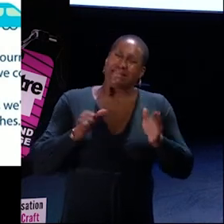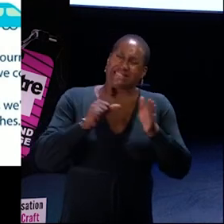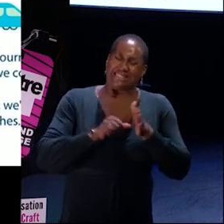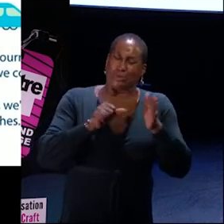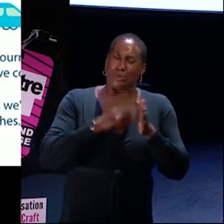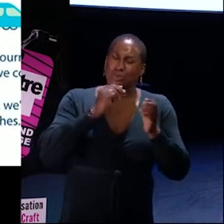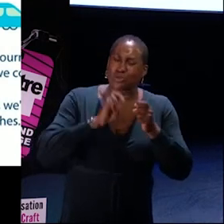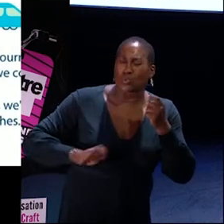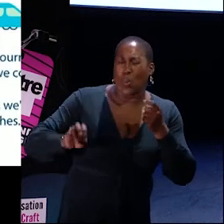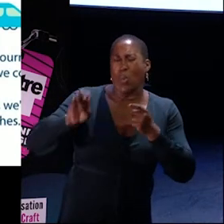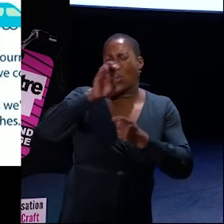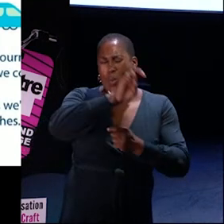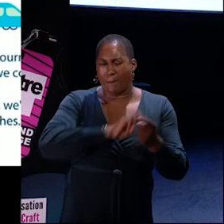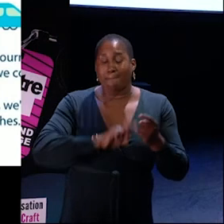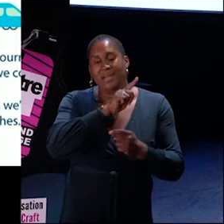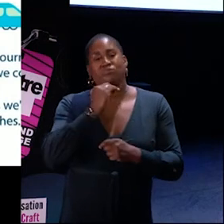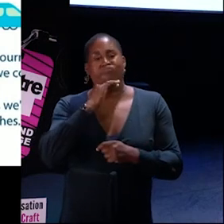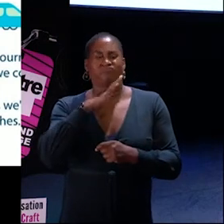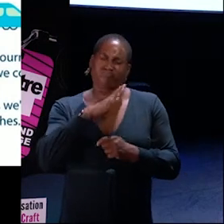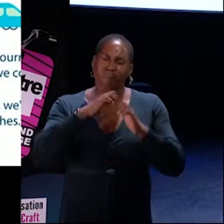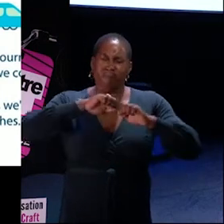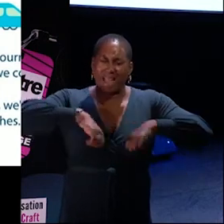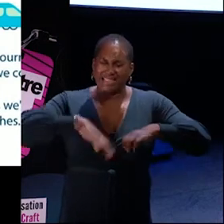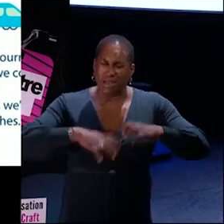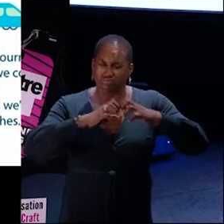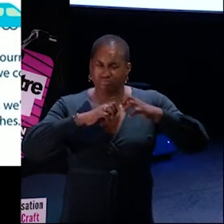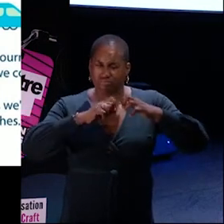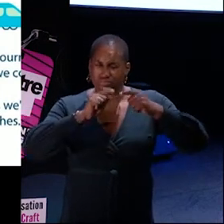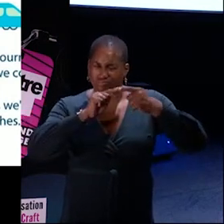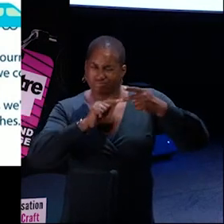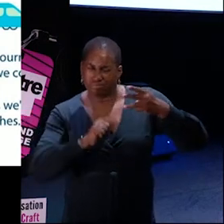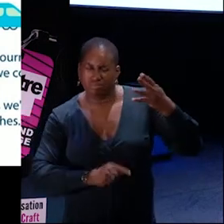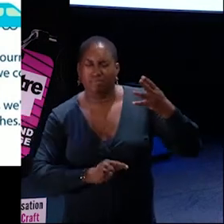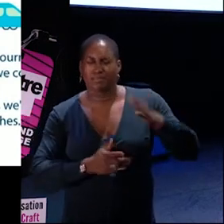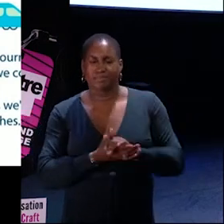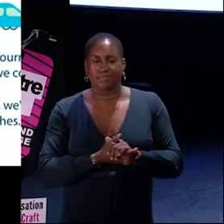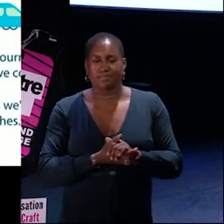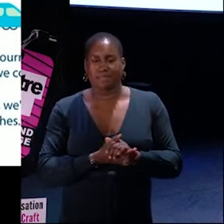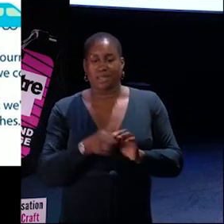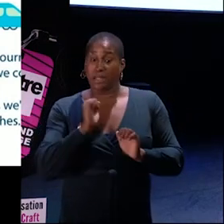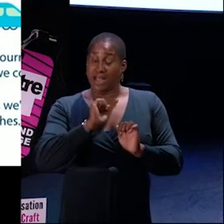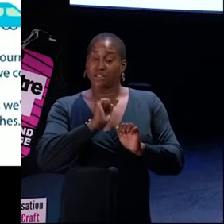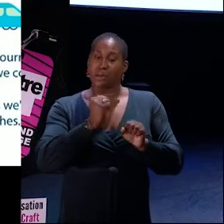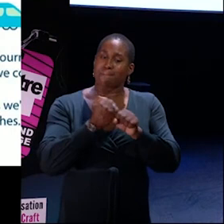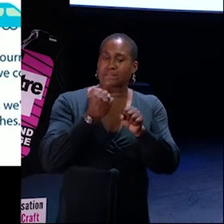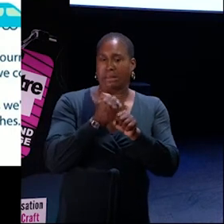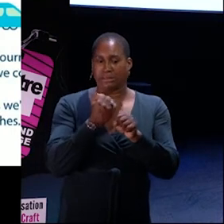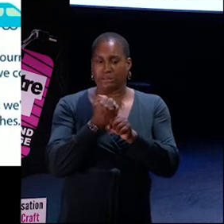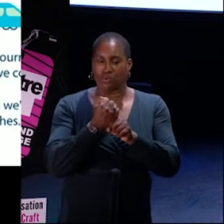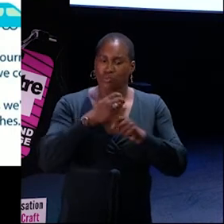But that just sort of gives a rough breakdown of where our emissions fall. This is just for our part of the production. We're a touring company,